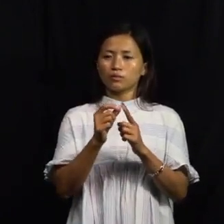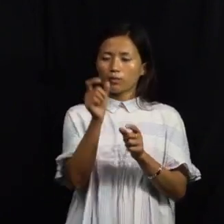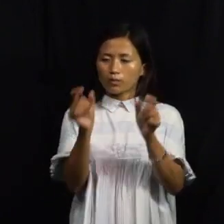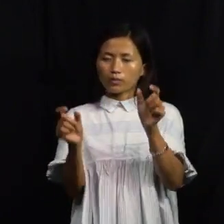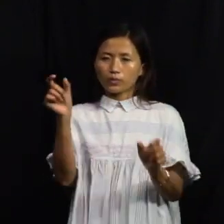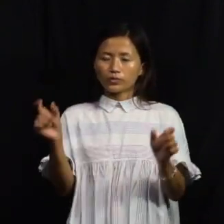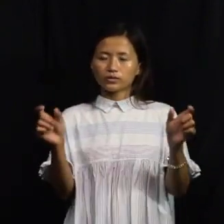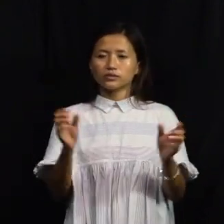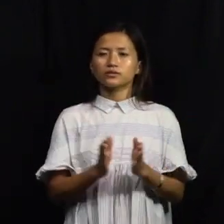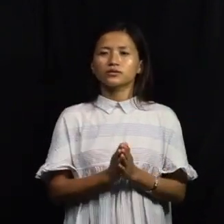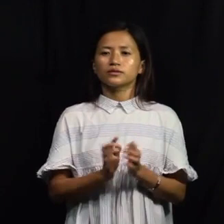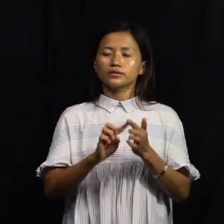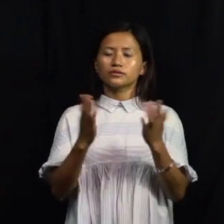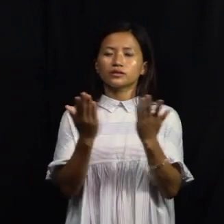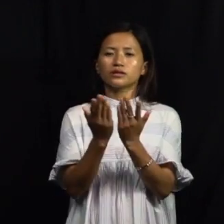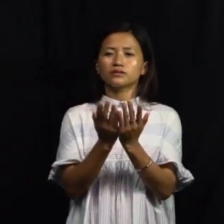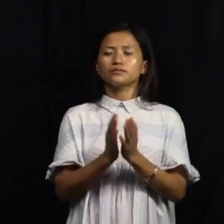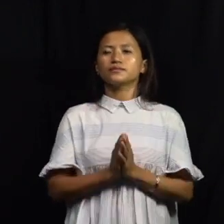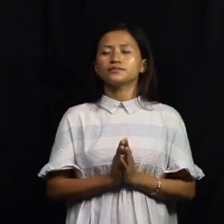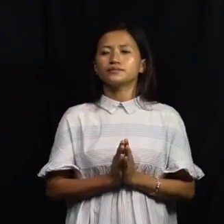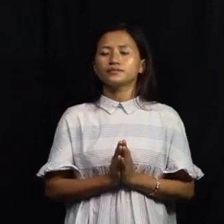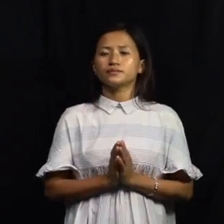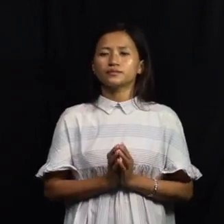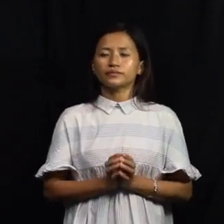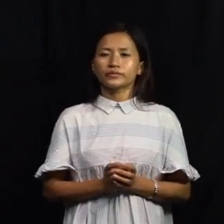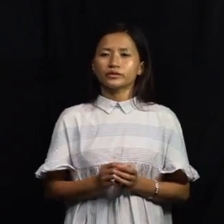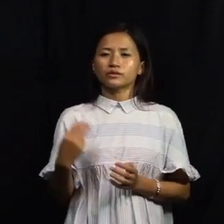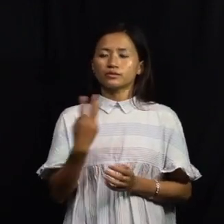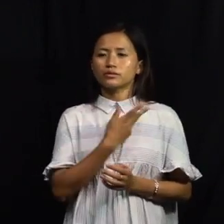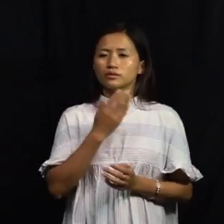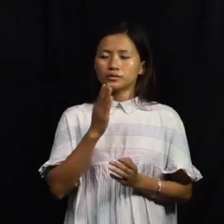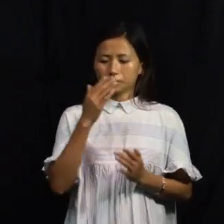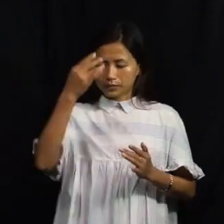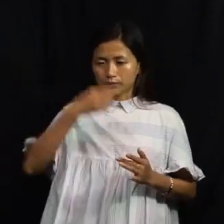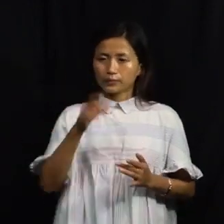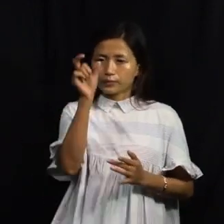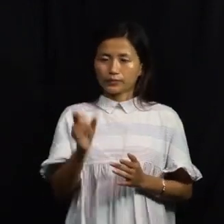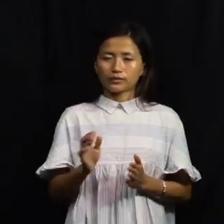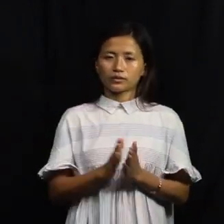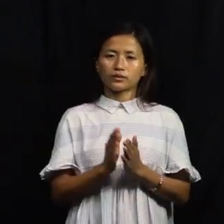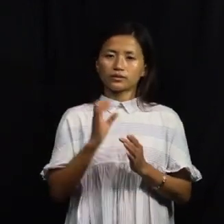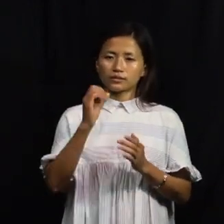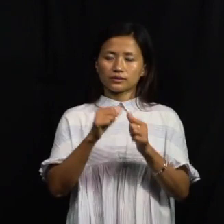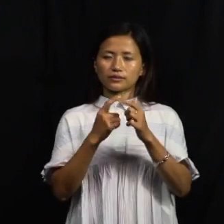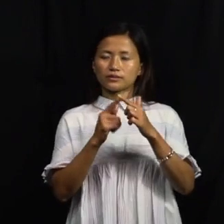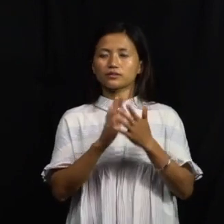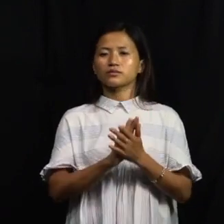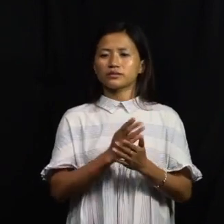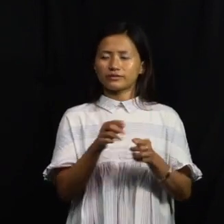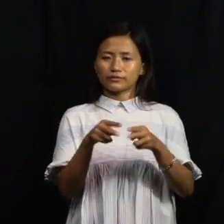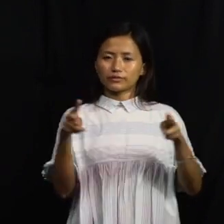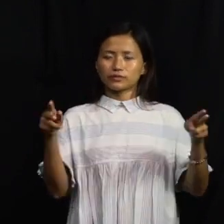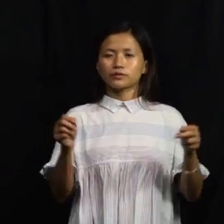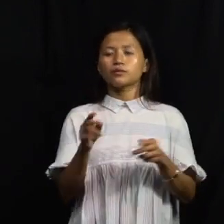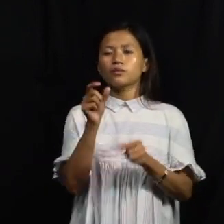education. So what is population education? We the human beings, we are categorized into different population